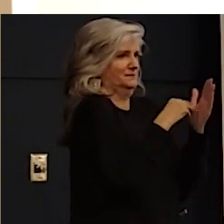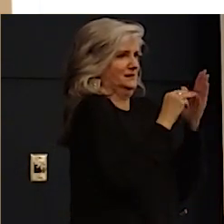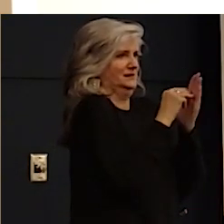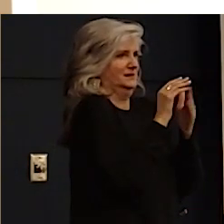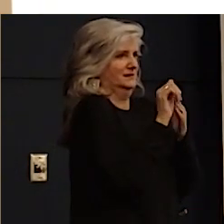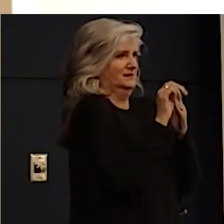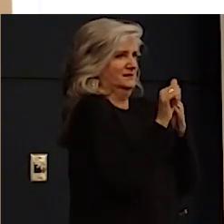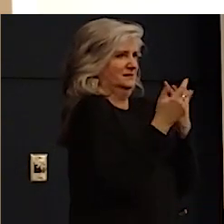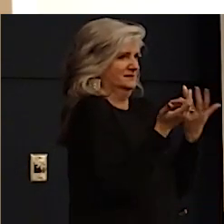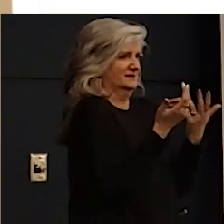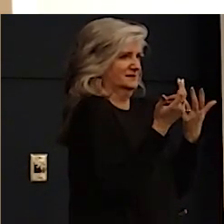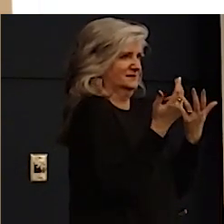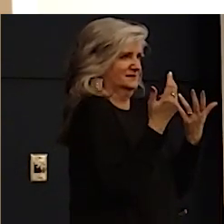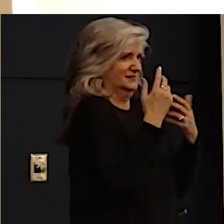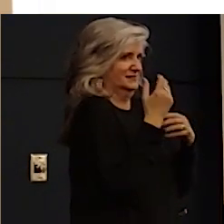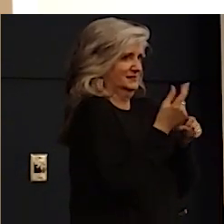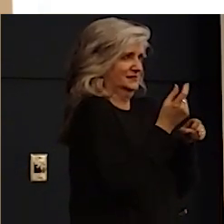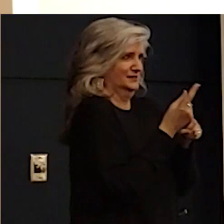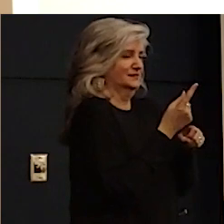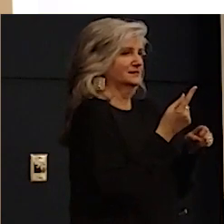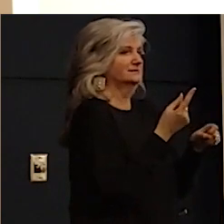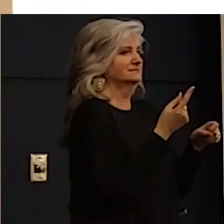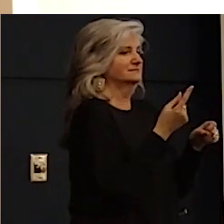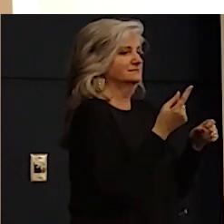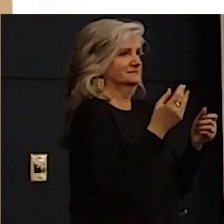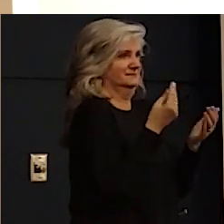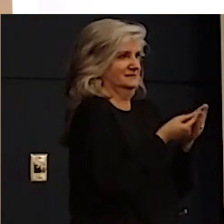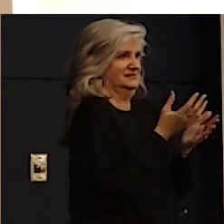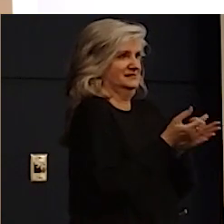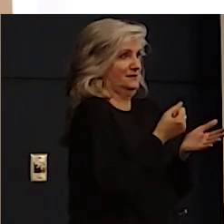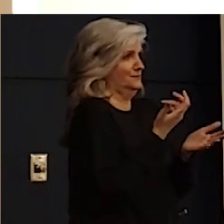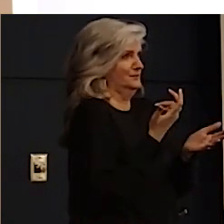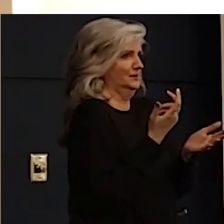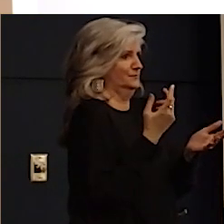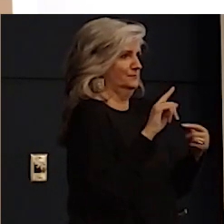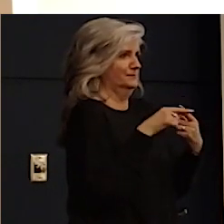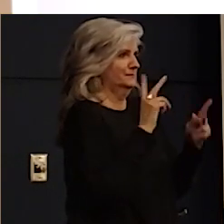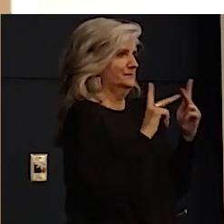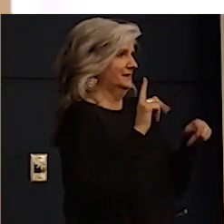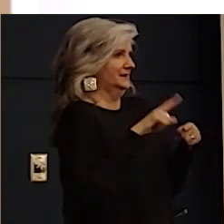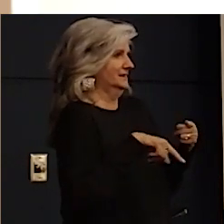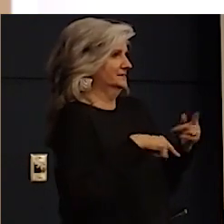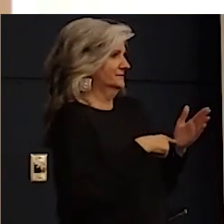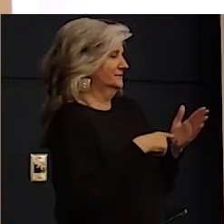salary for somebody when folks can't even afford their bills today?